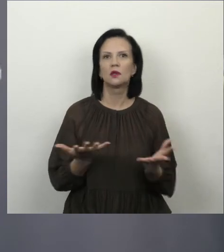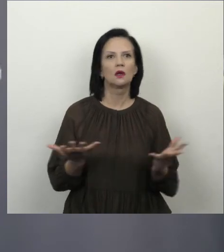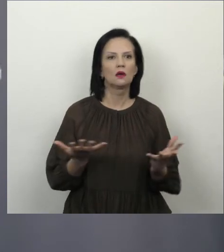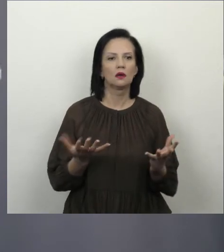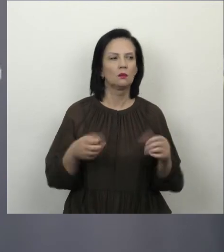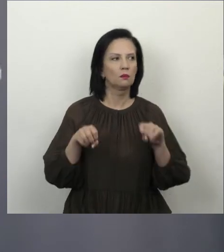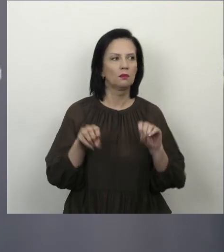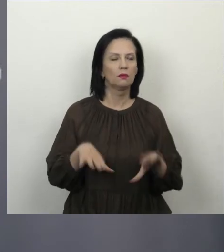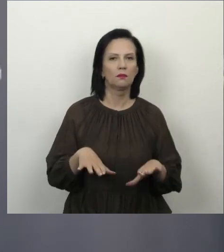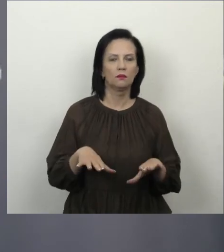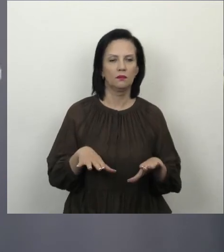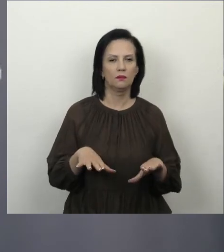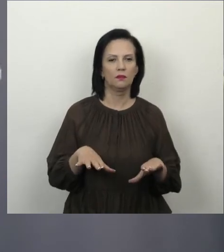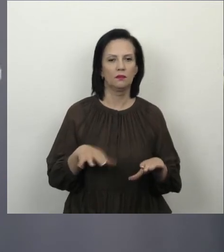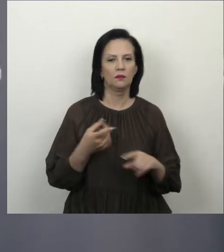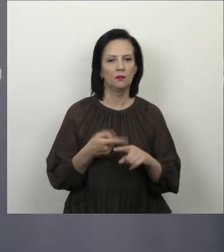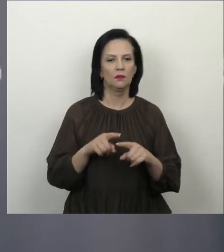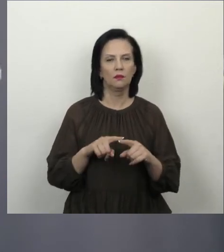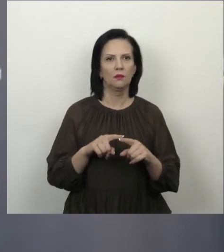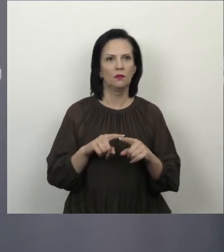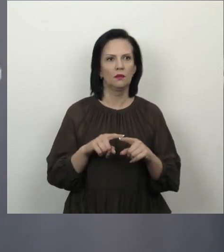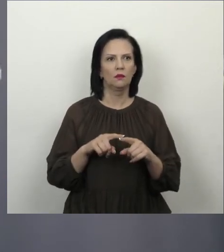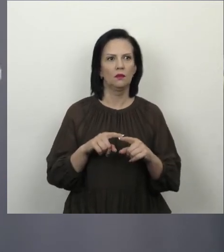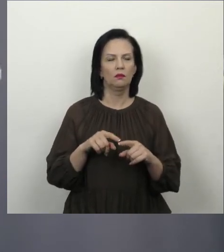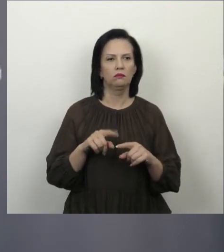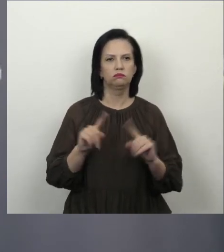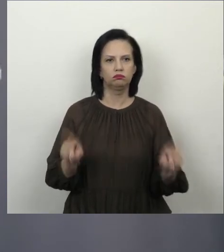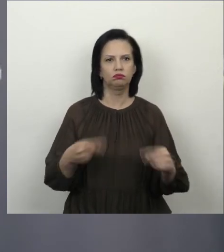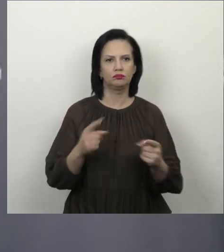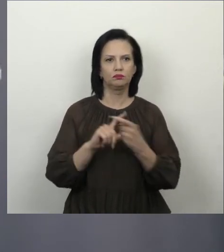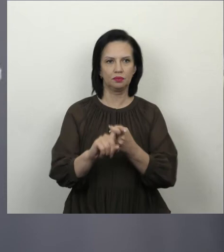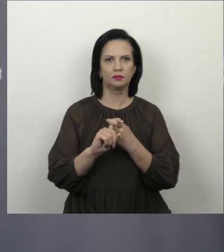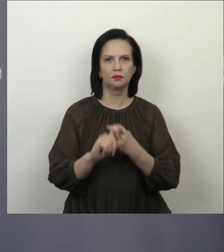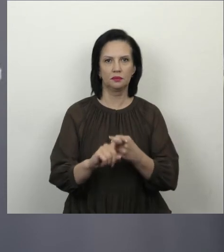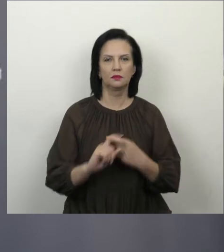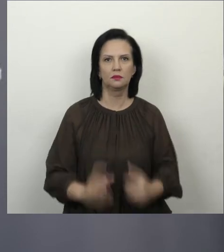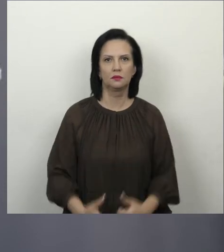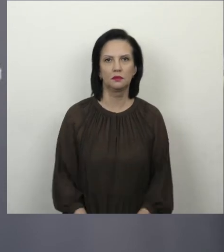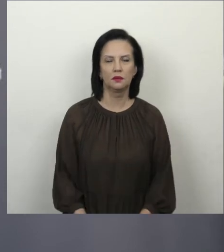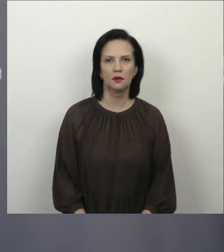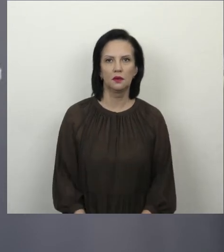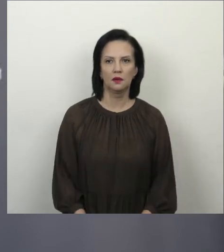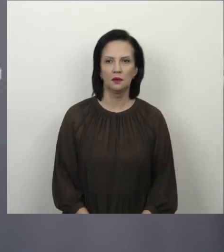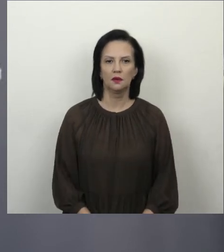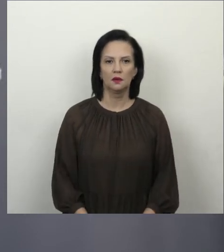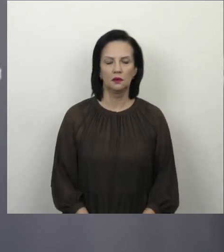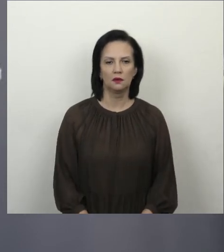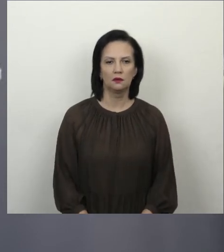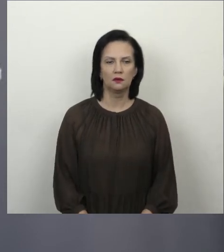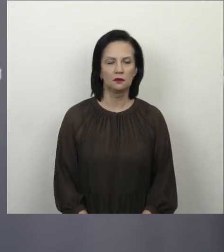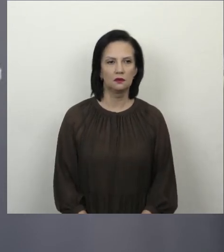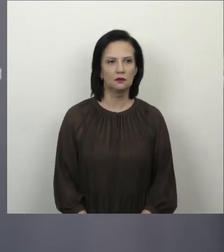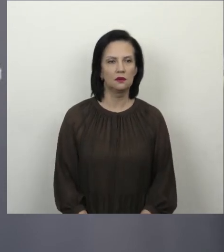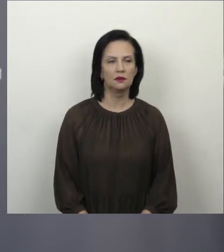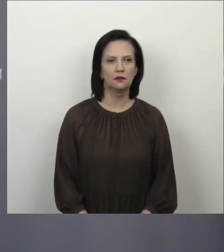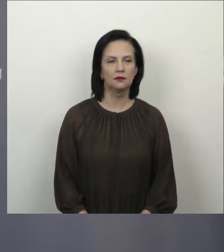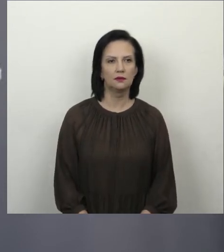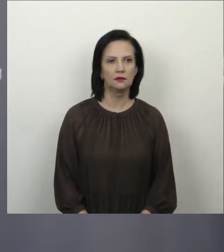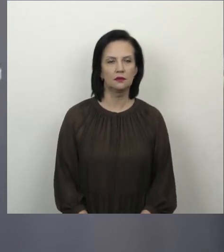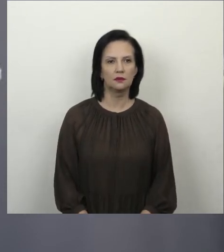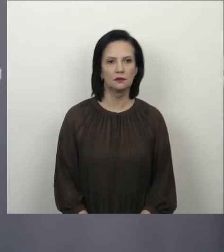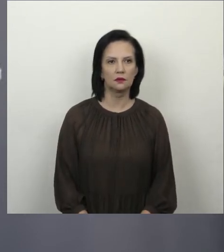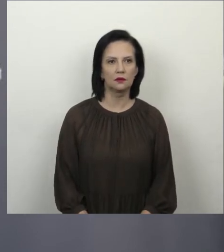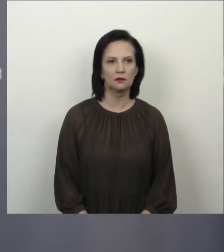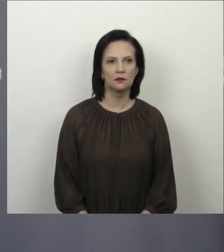Could we restore the internet connection? Well, we are trying, but I'm not sure that it will